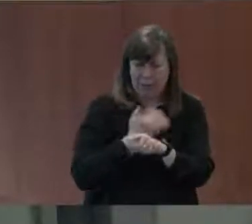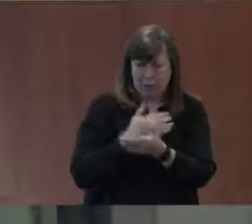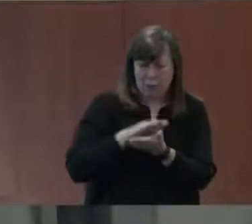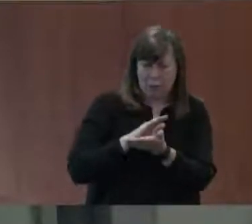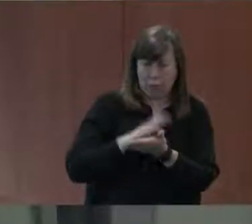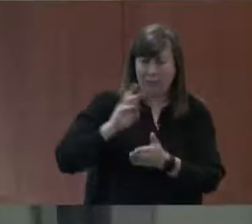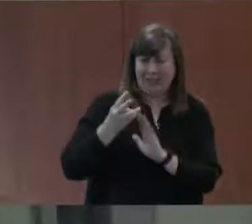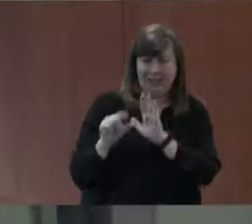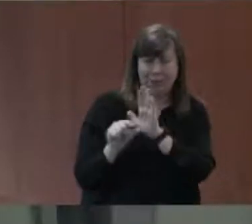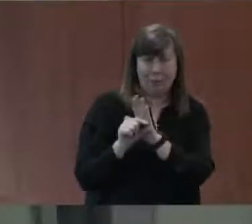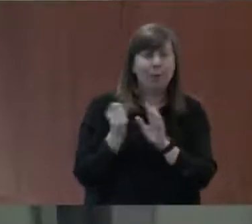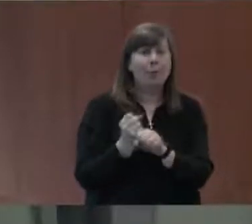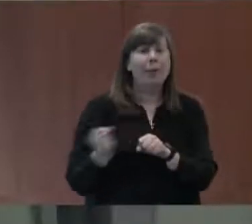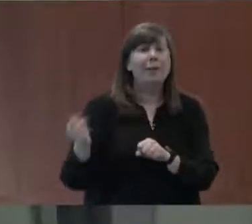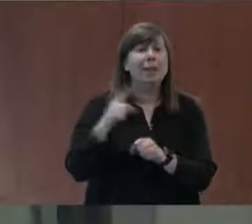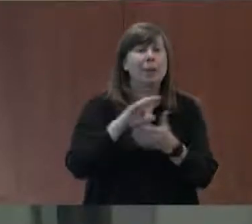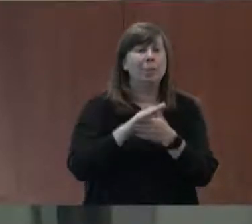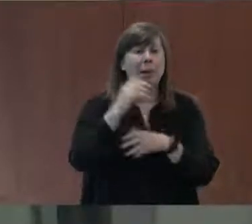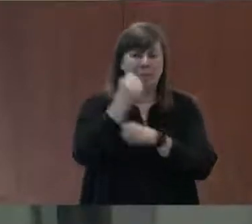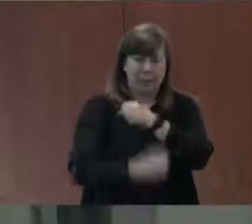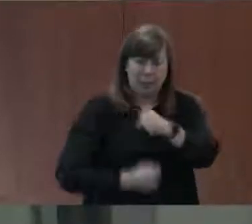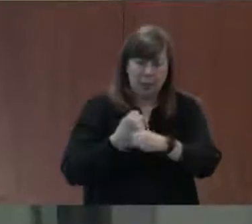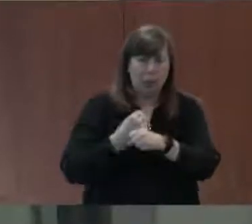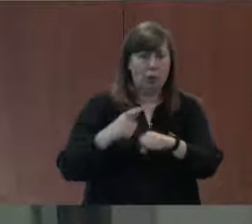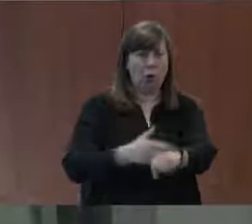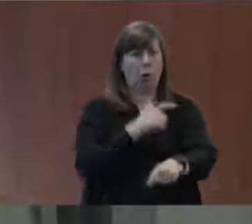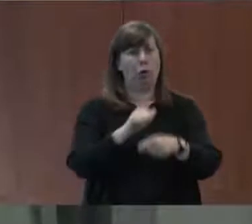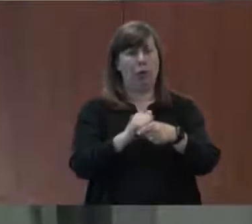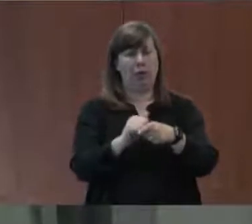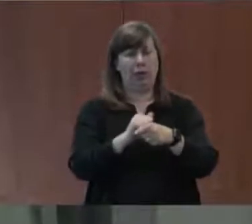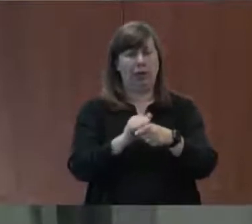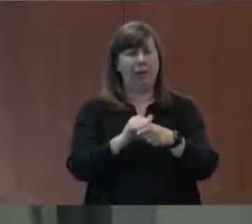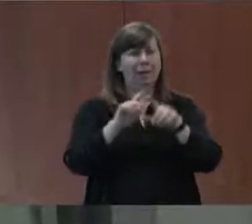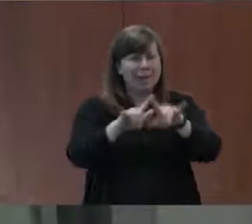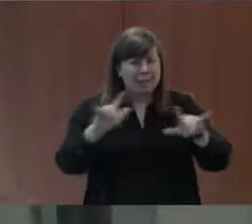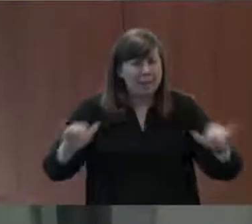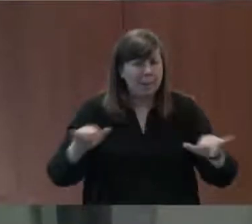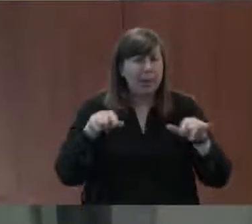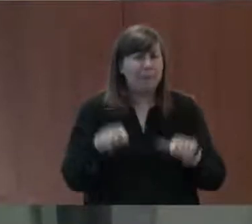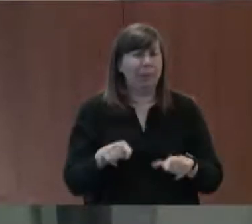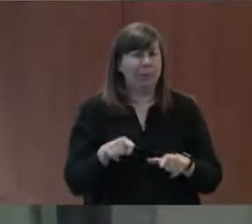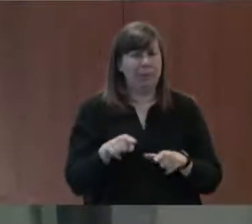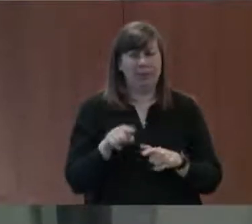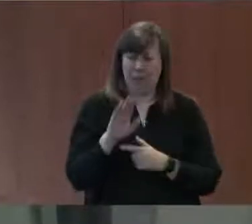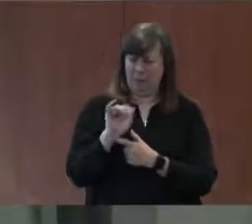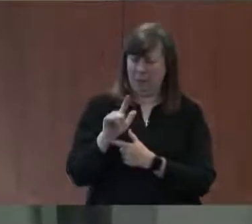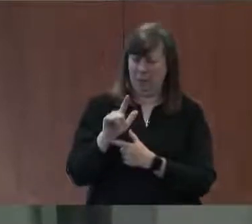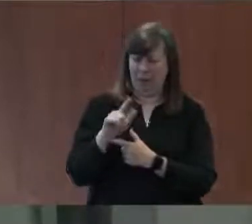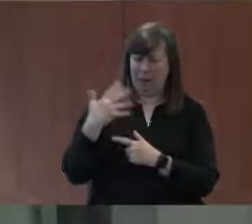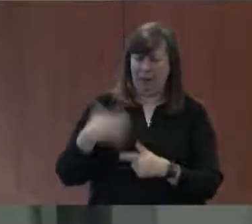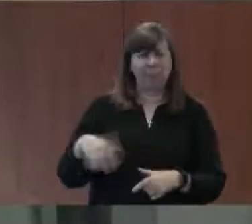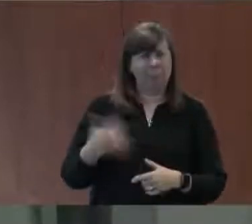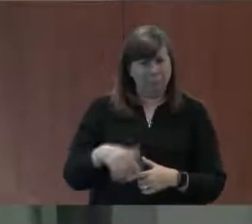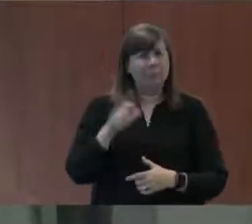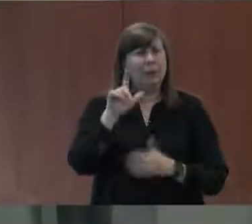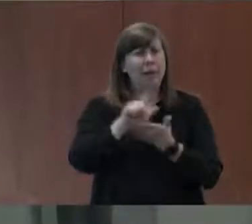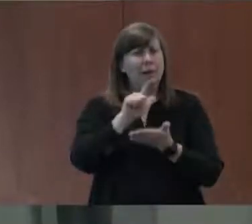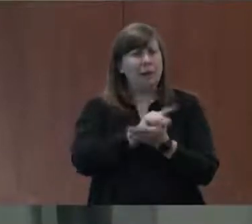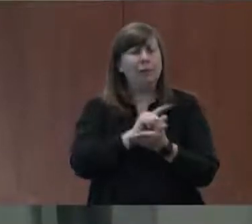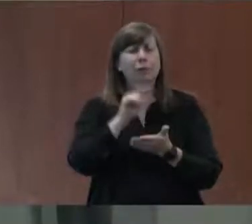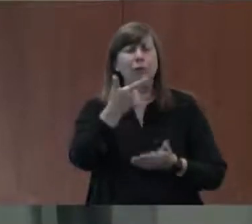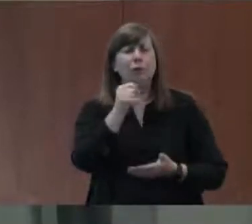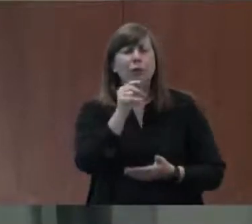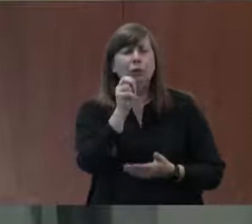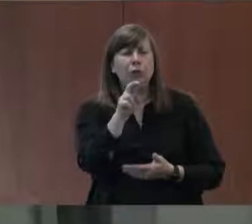our 6th graders, while next year becomes a year-long training for all students, at the same time that this omnibus bill lays the legal precedent to make gender identity